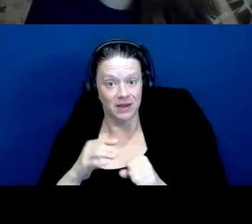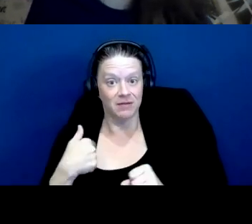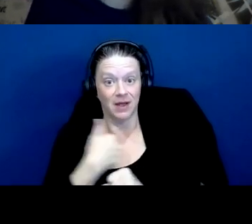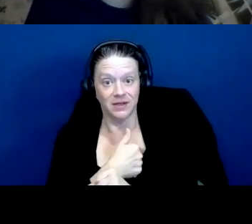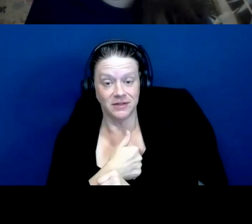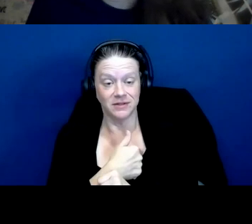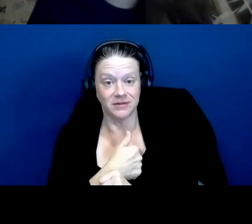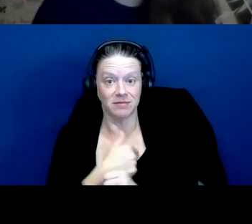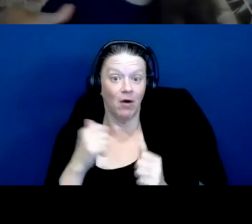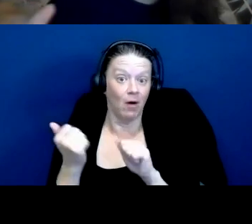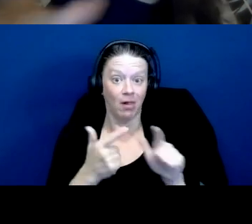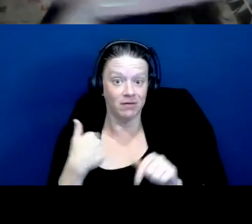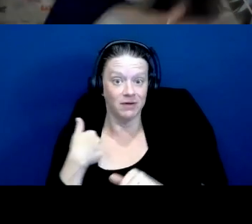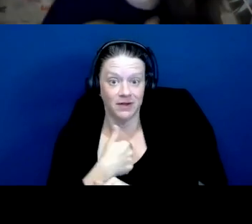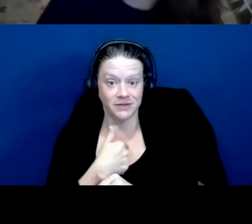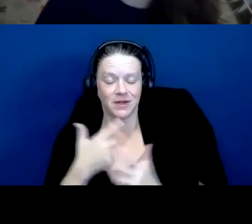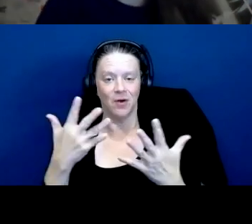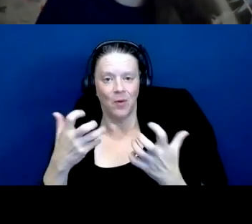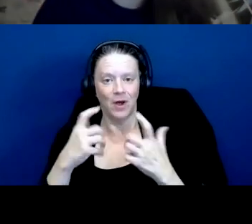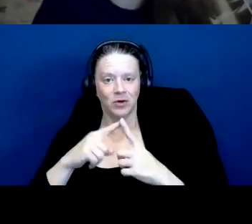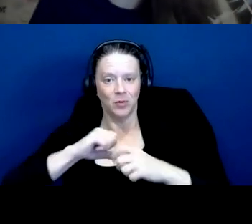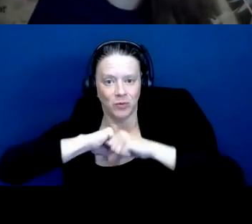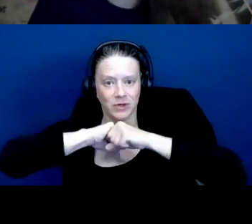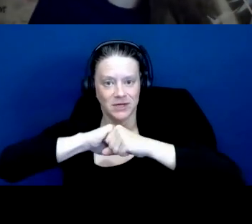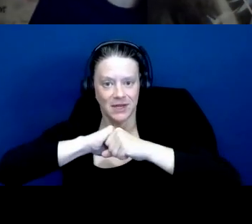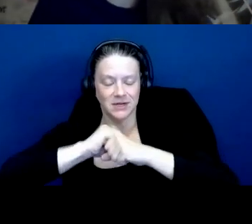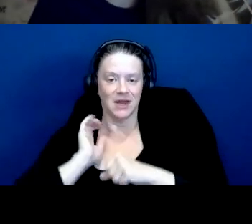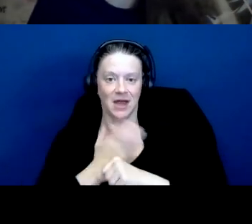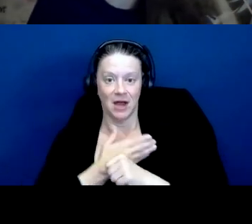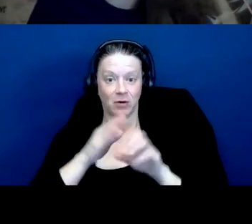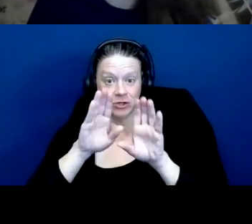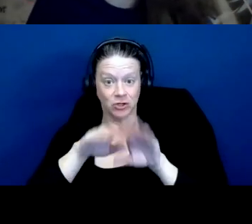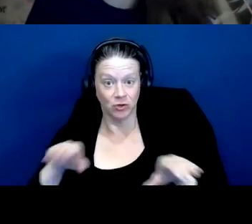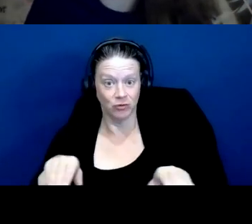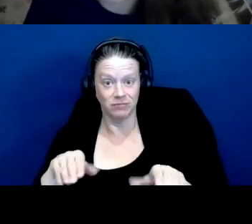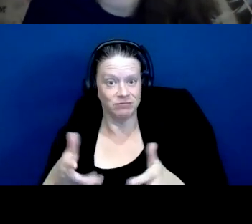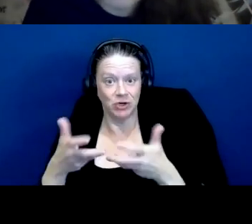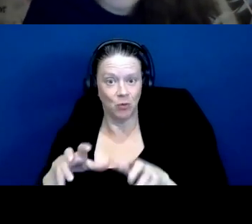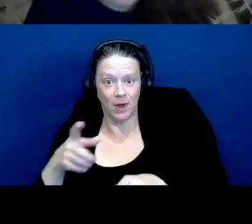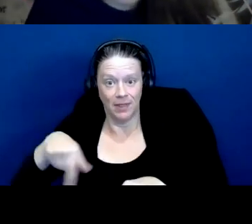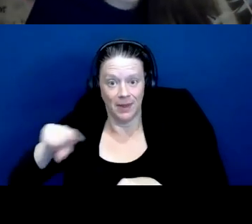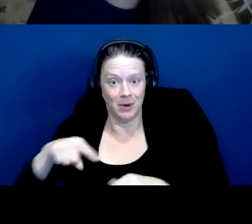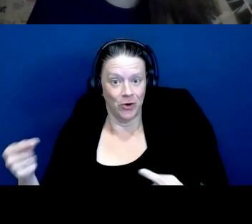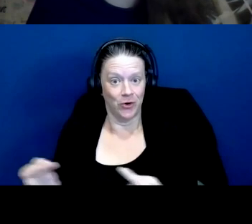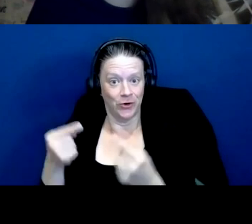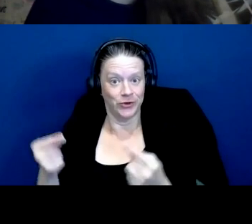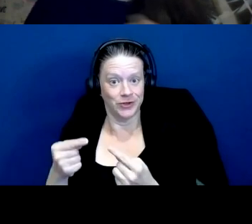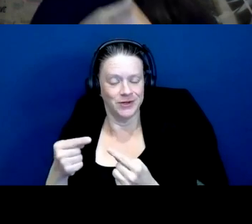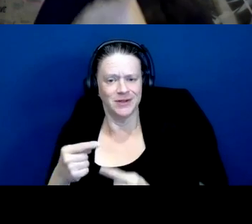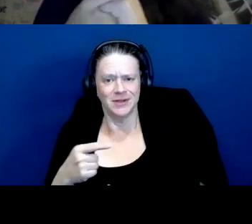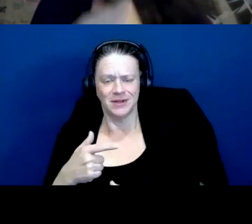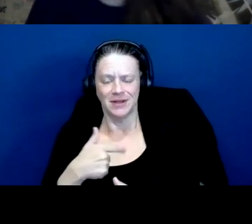harm. I just want to make sure we know that these are really shared goals that I have also. Because when